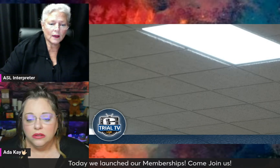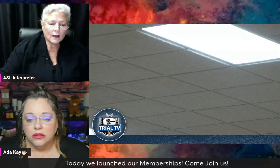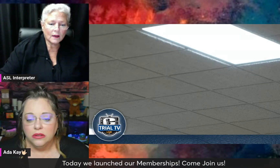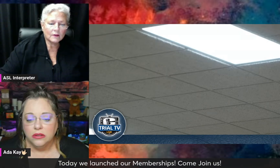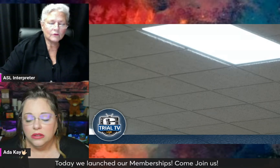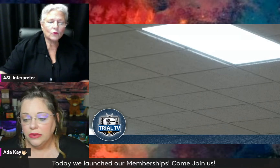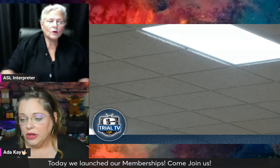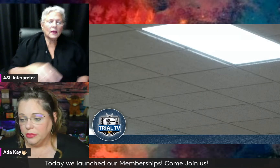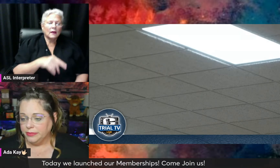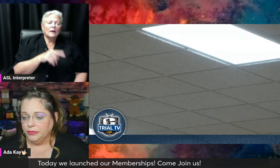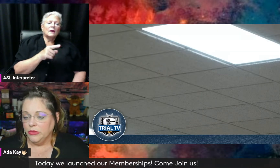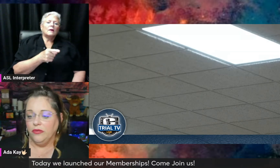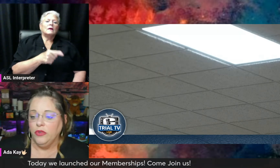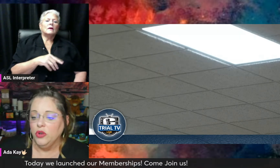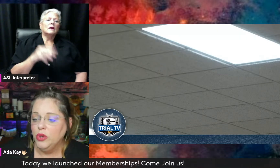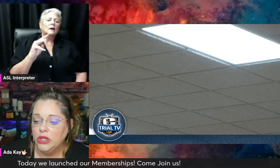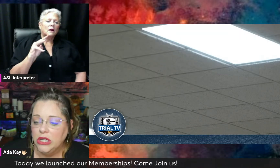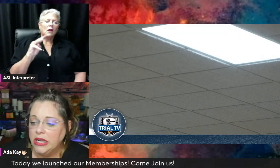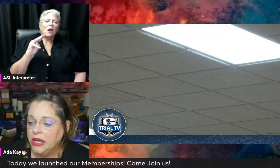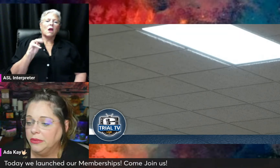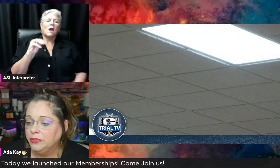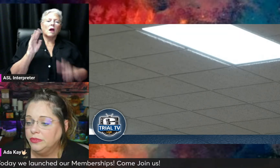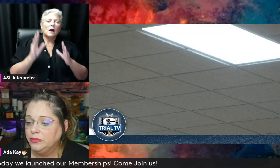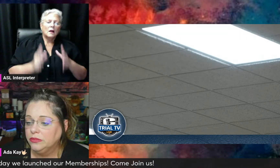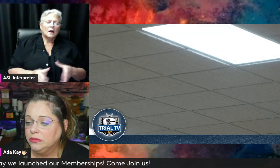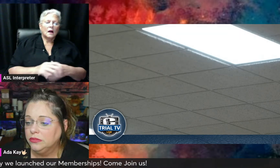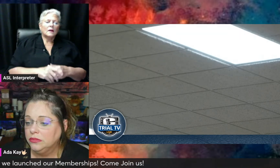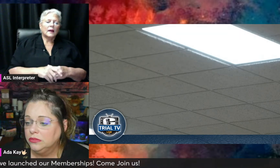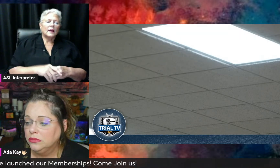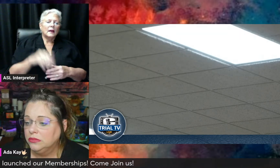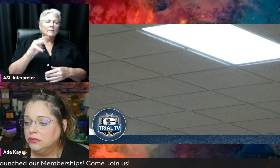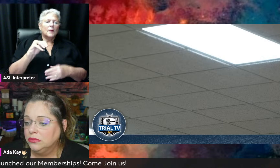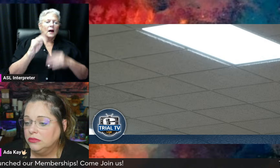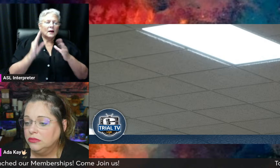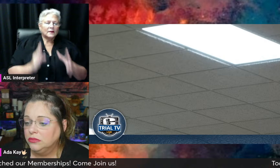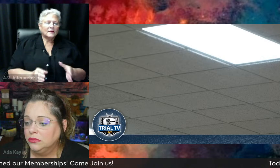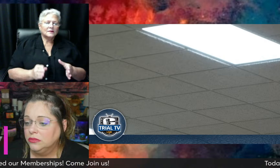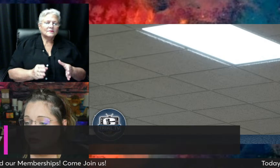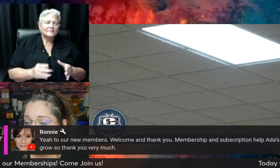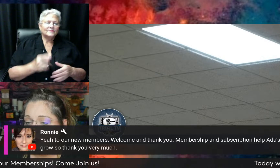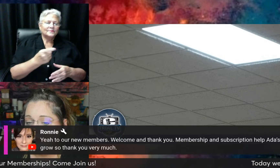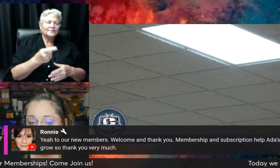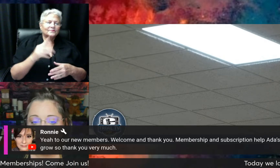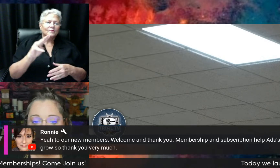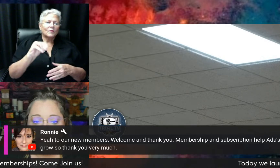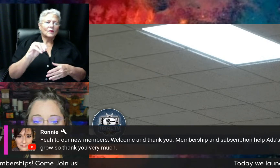Yeah. There we go. If you muted, I can't. Okay. Mod.